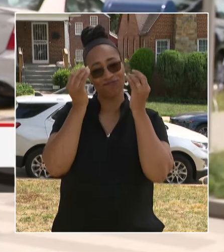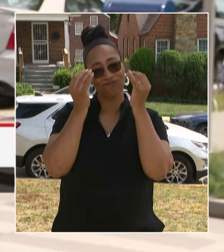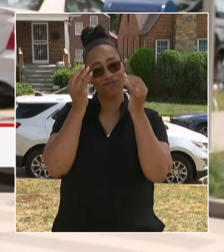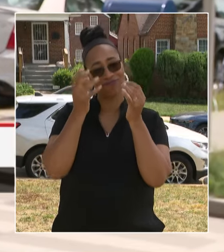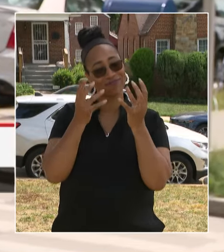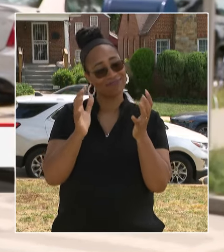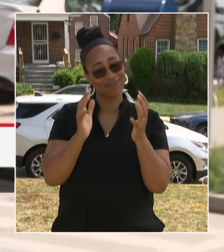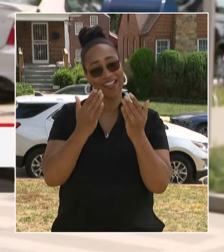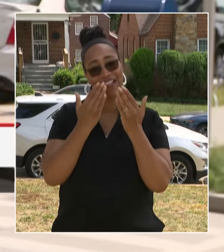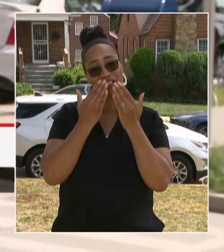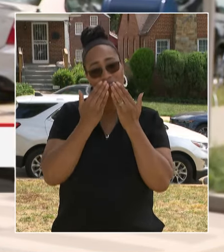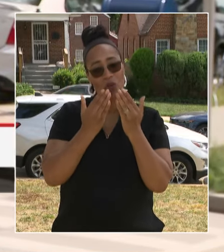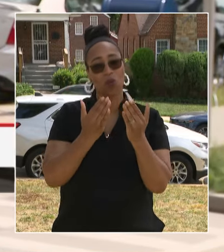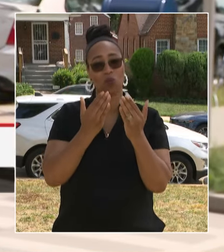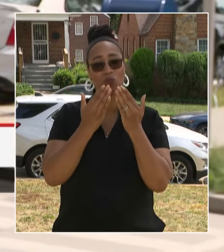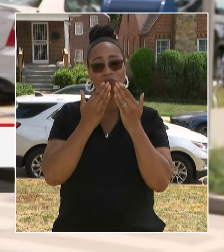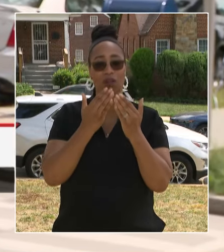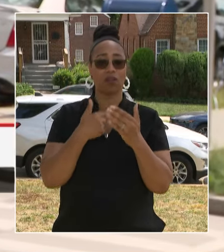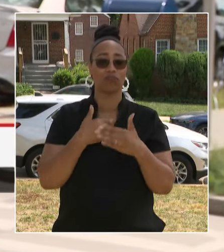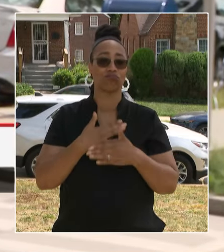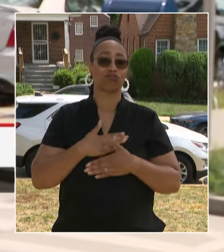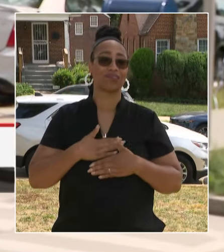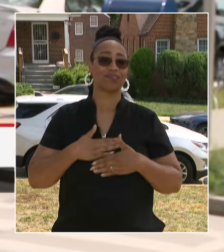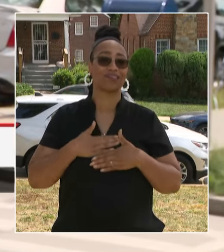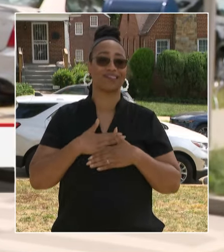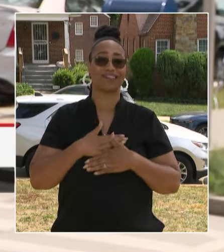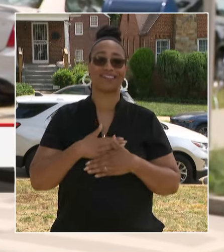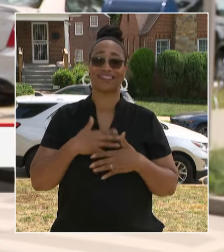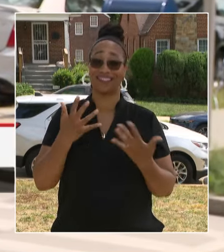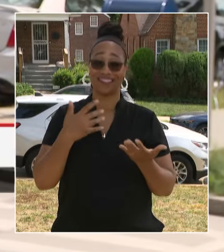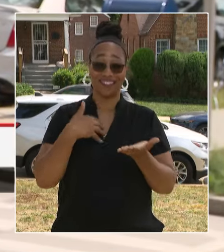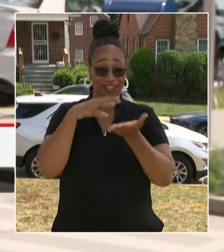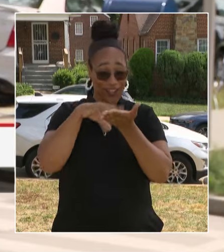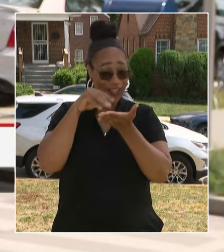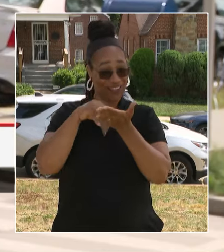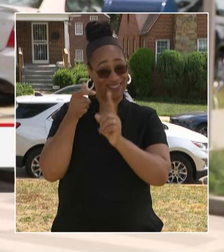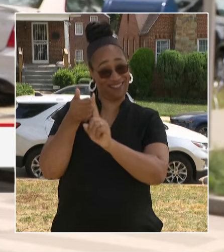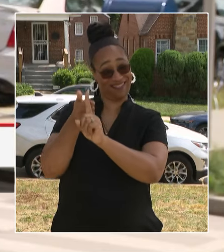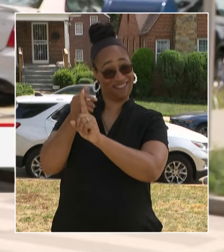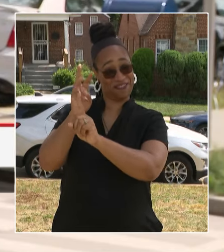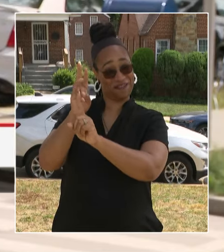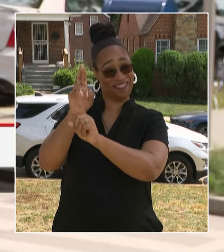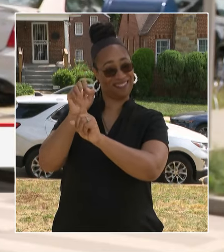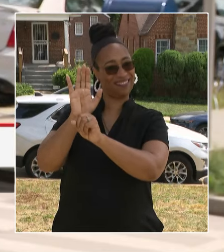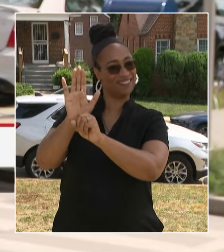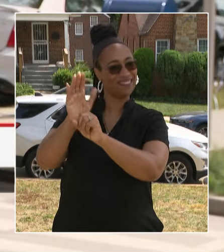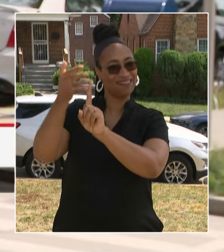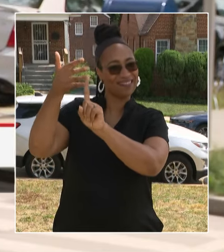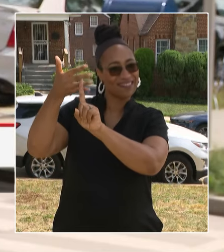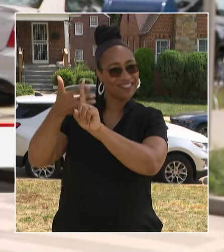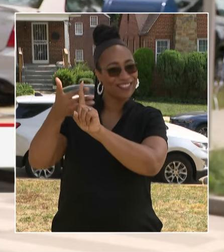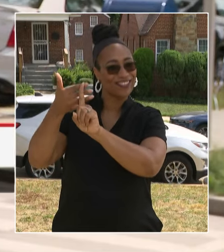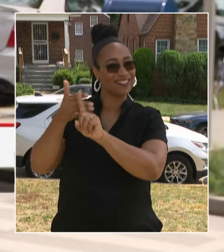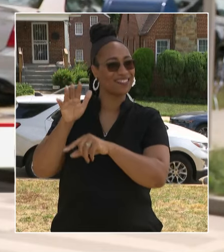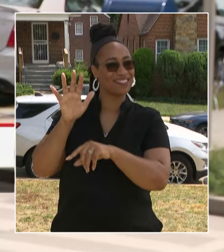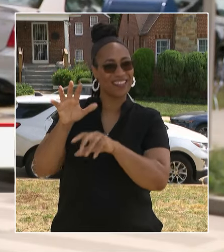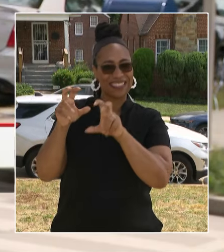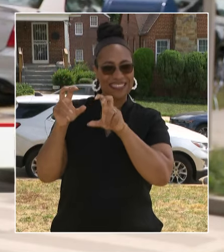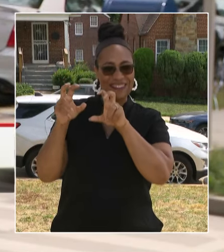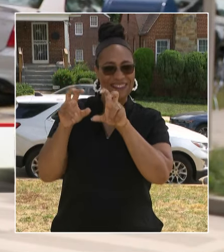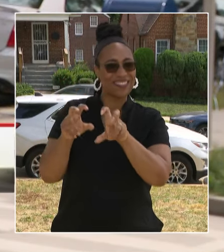appreciate learning more about this man, learning more about the neighborhood, his contributions, which are